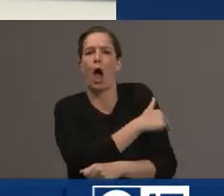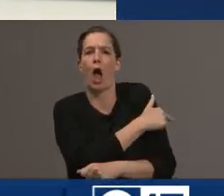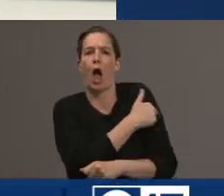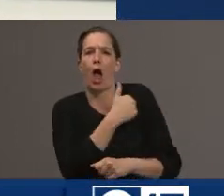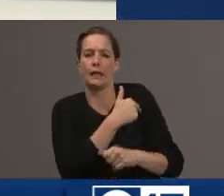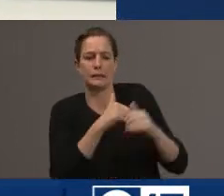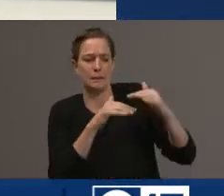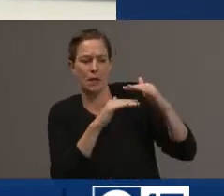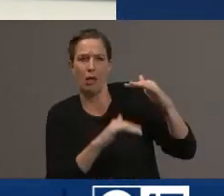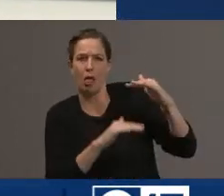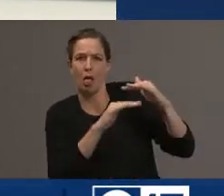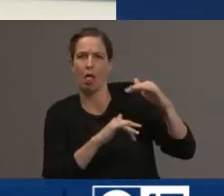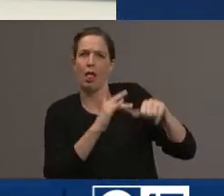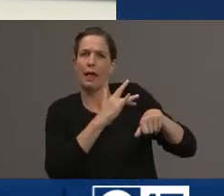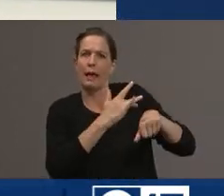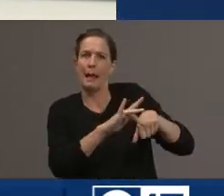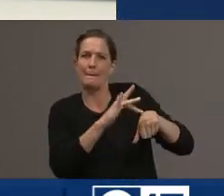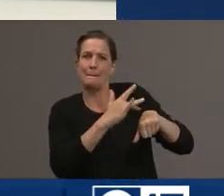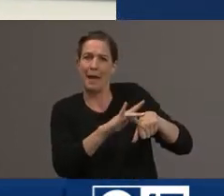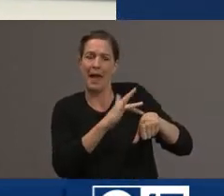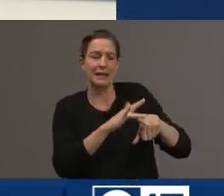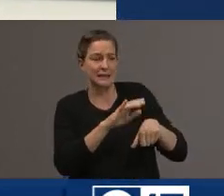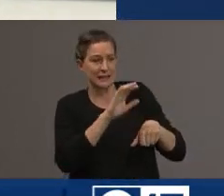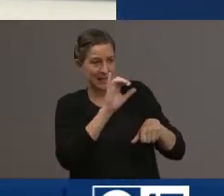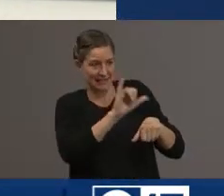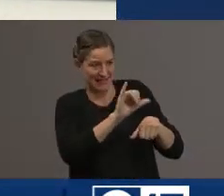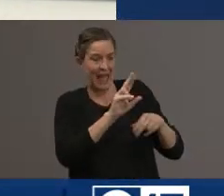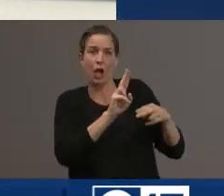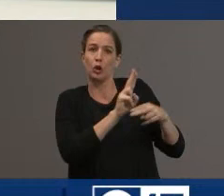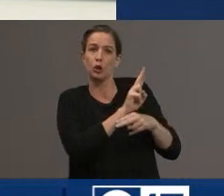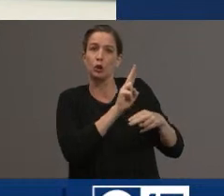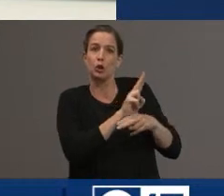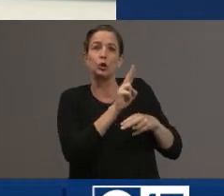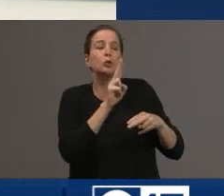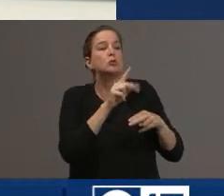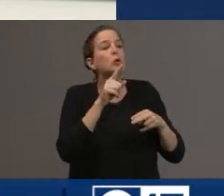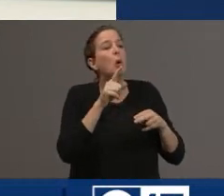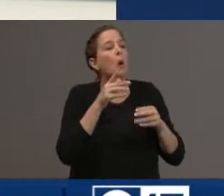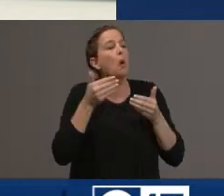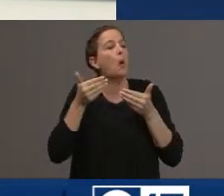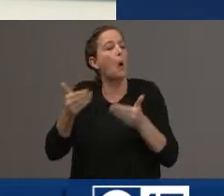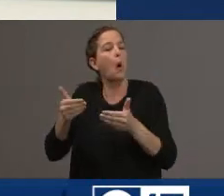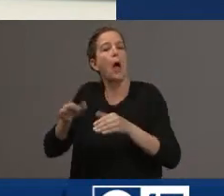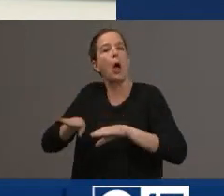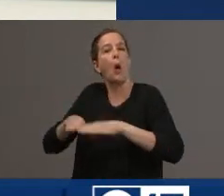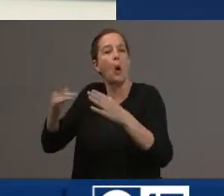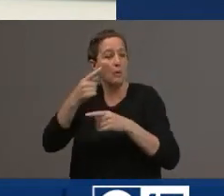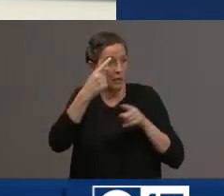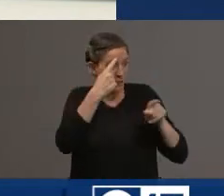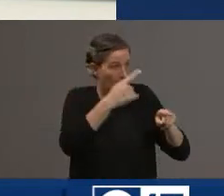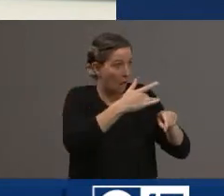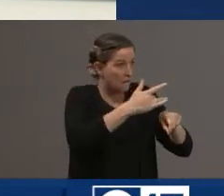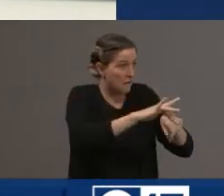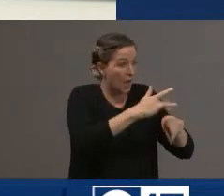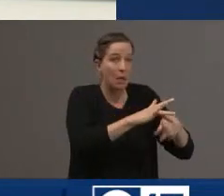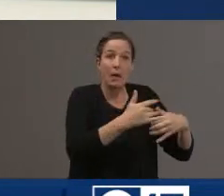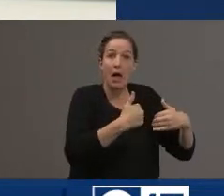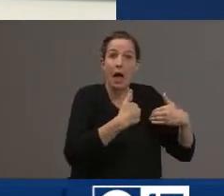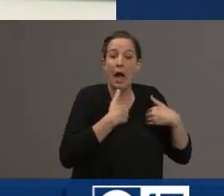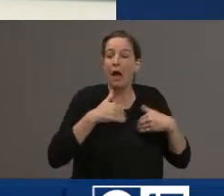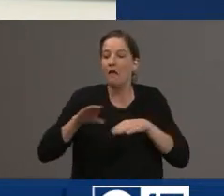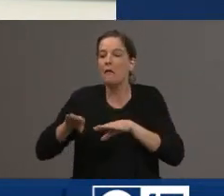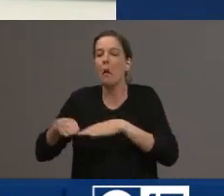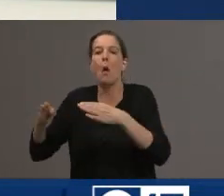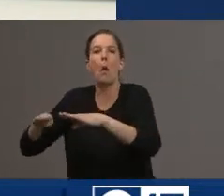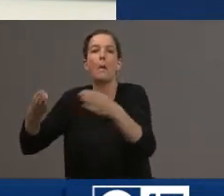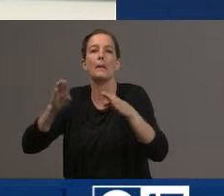deciding whether to reopen businesses, because a lot of public health experts think other factors are probably better